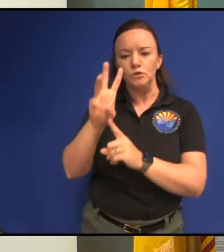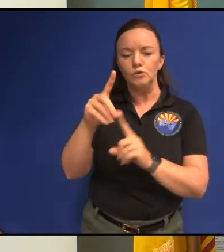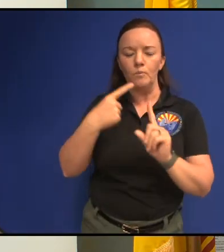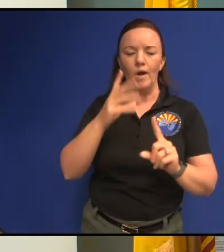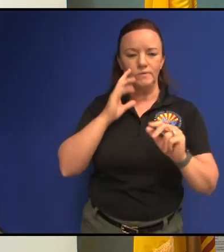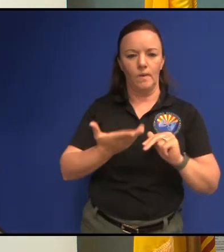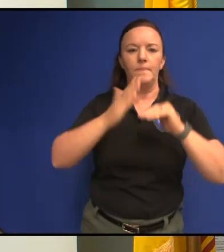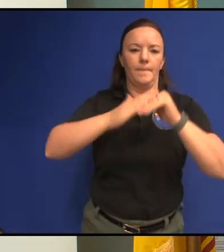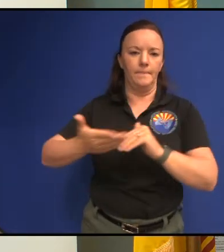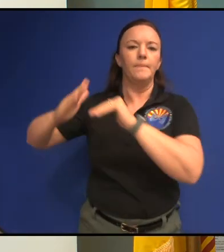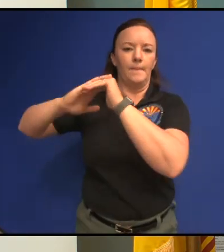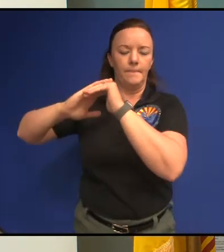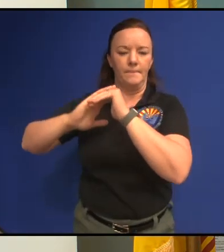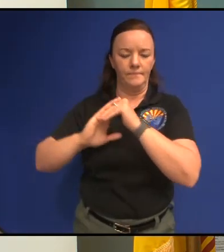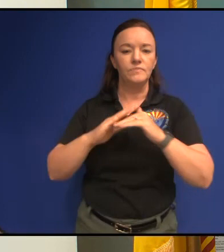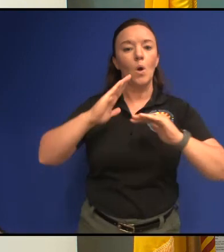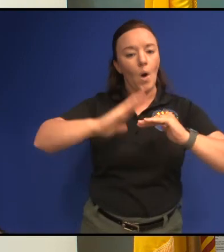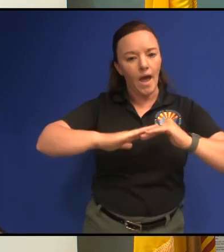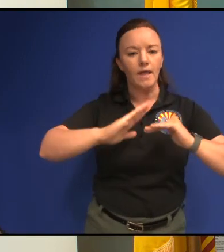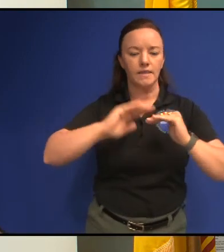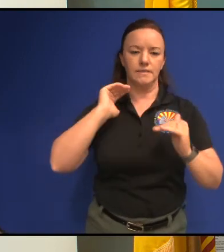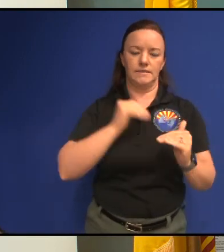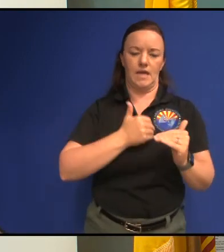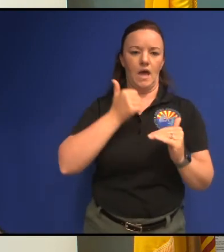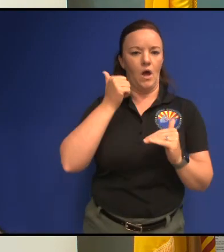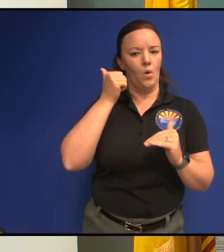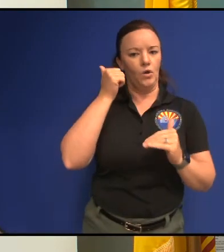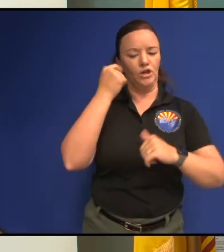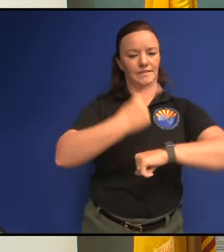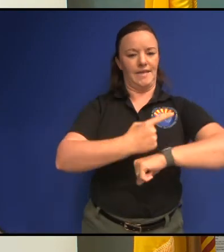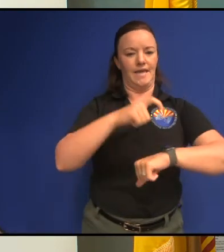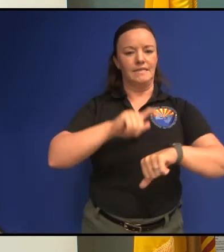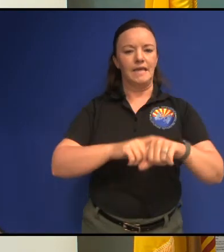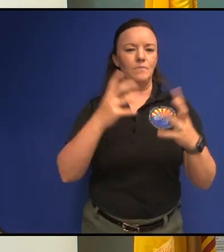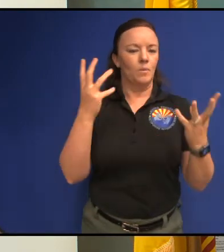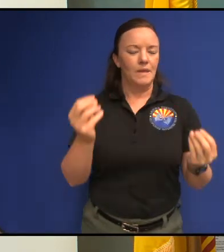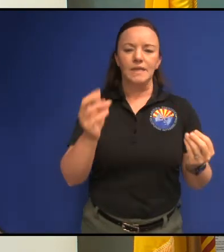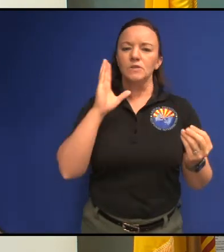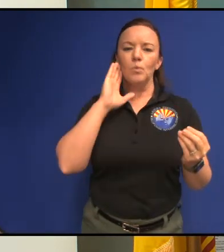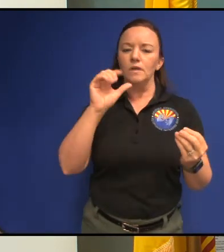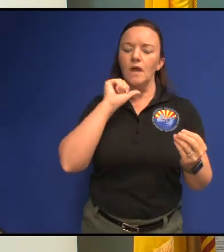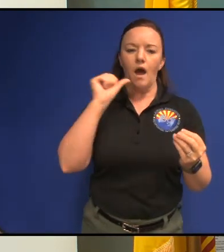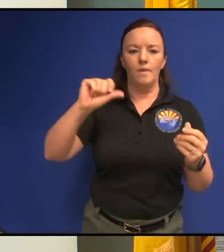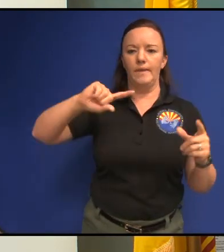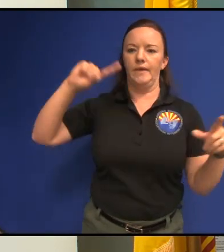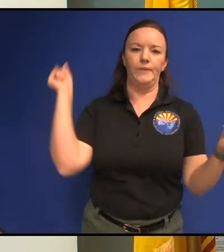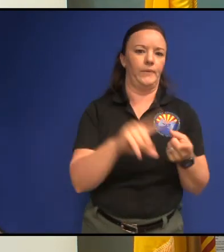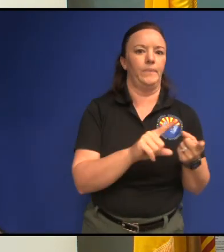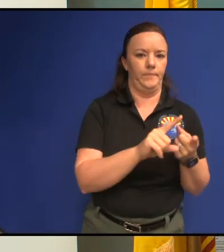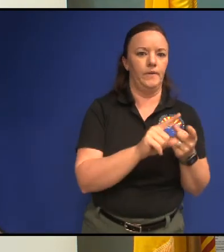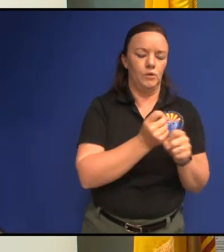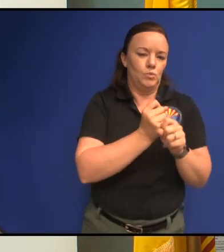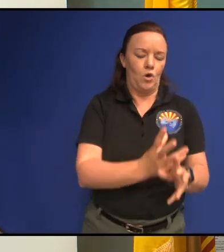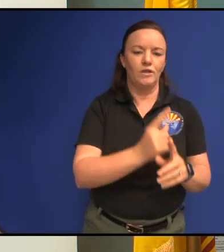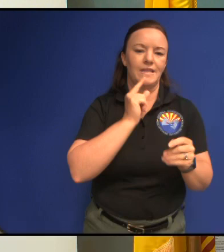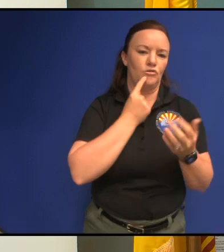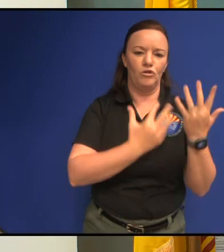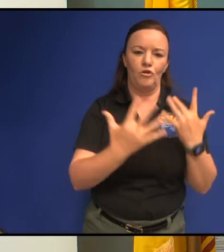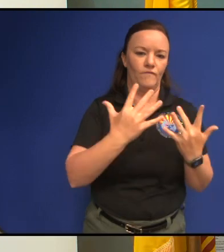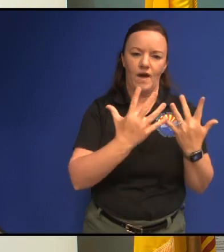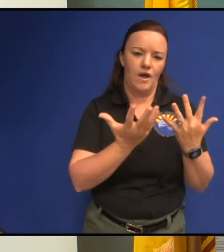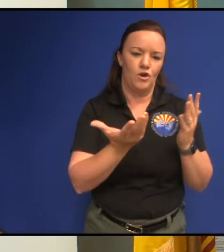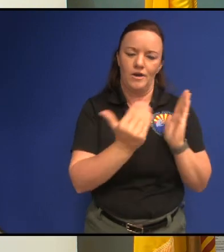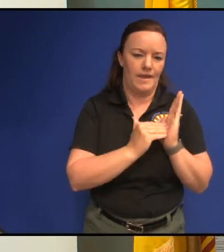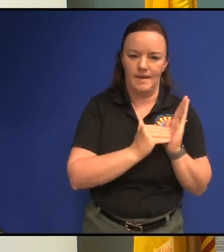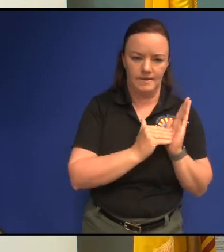least, our daytime humidities are not going to be low enough to cause some elevated or near critical fire burning